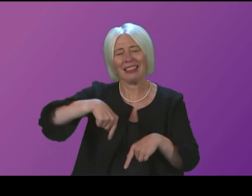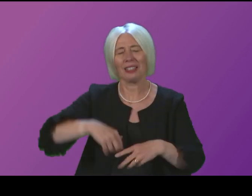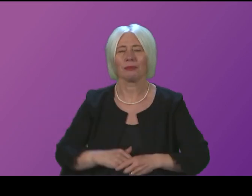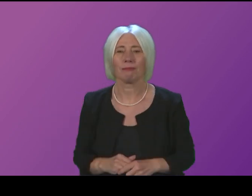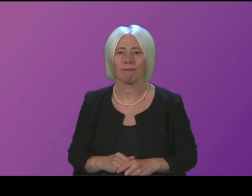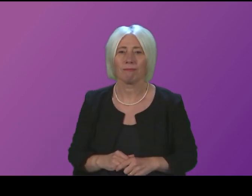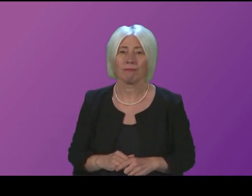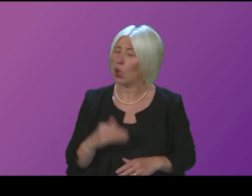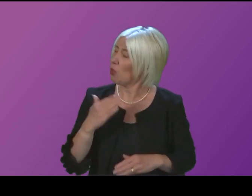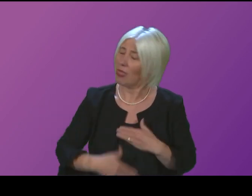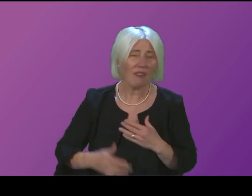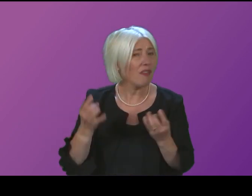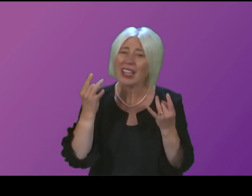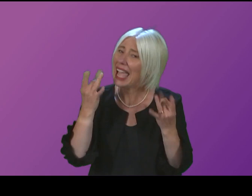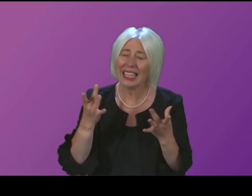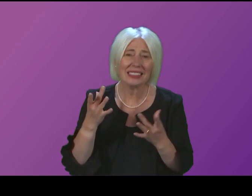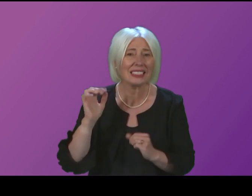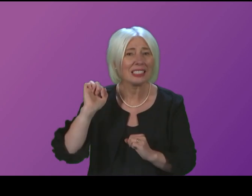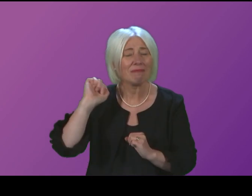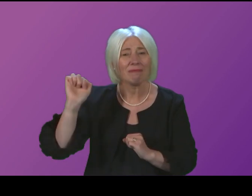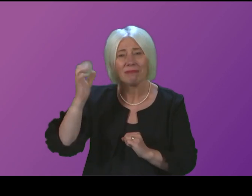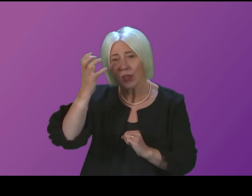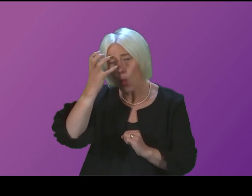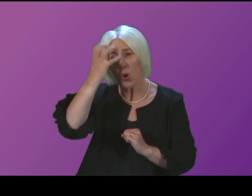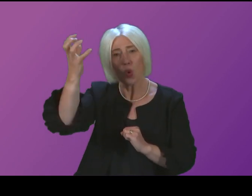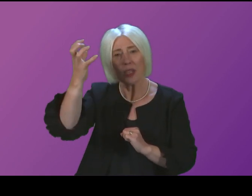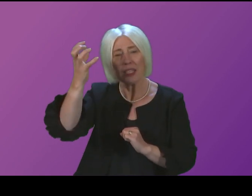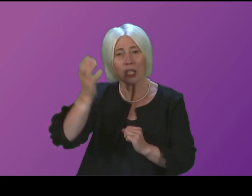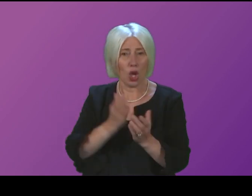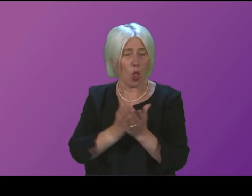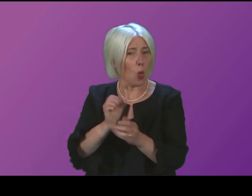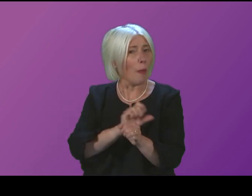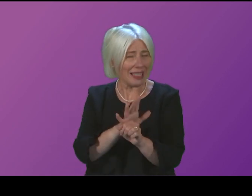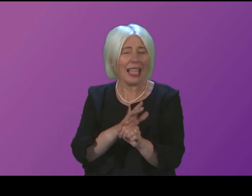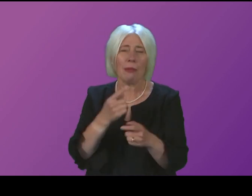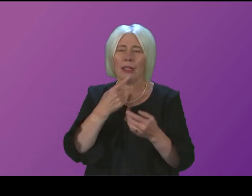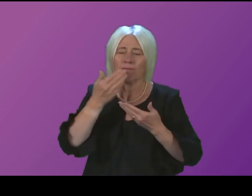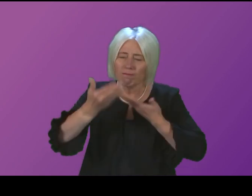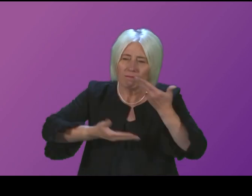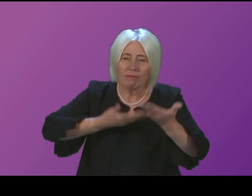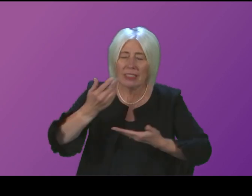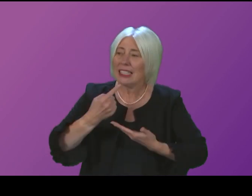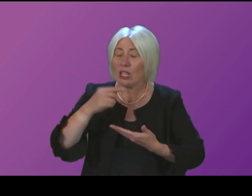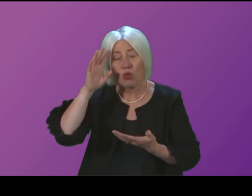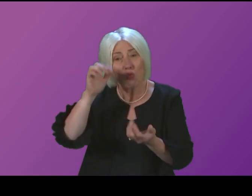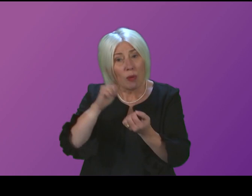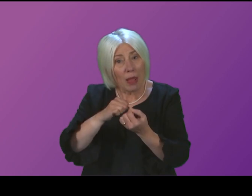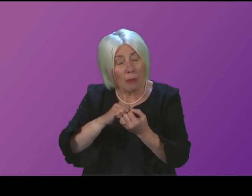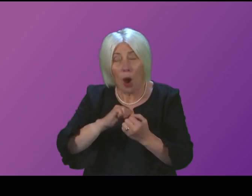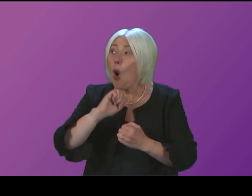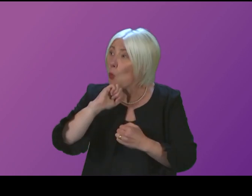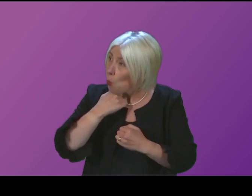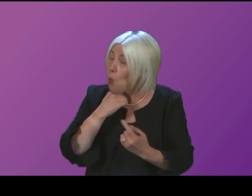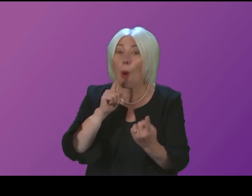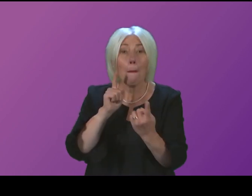will never forget how Her Majesty the Queen found the words during the pandemic to remind us all that we will meet our loved